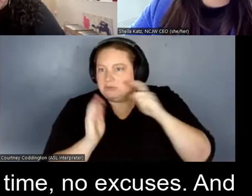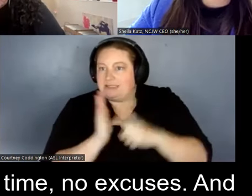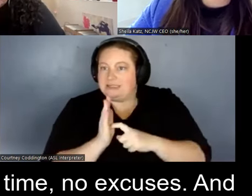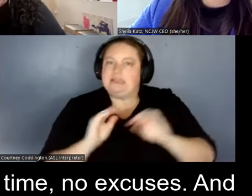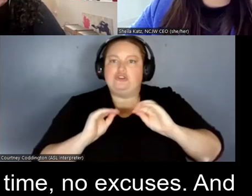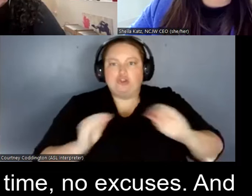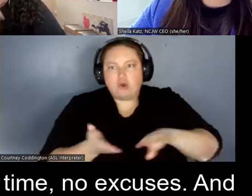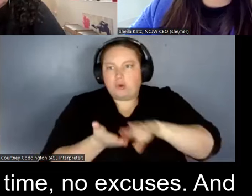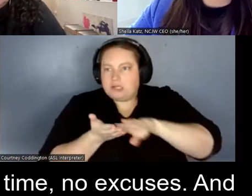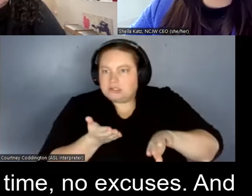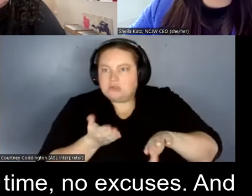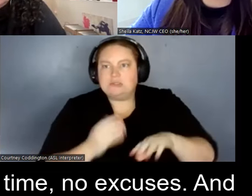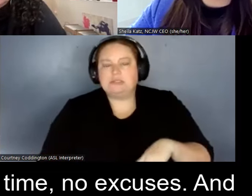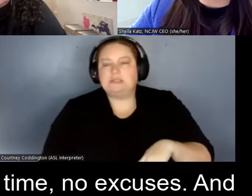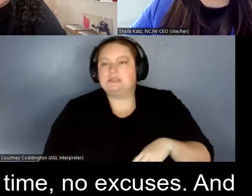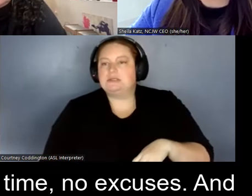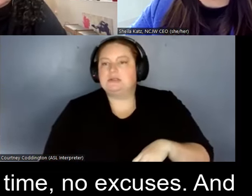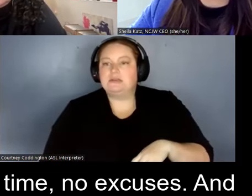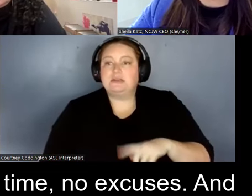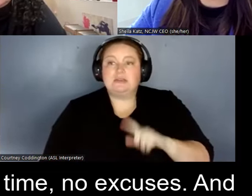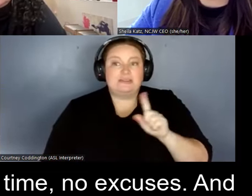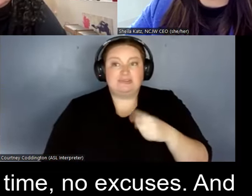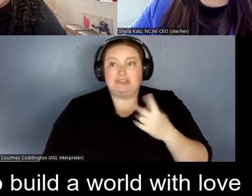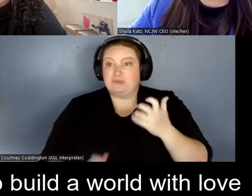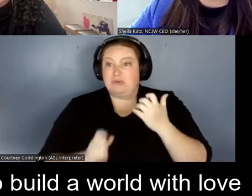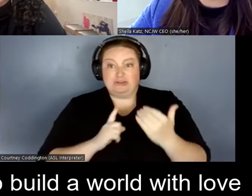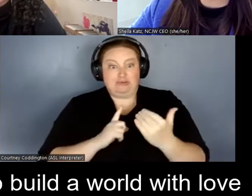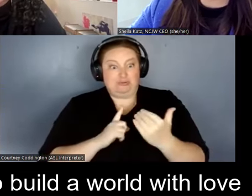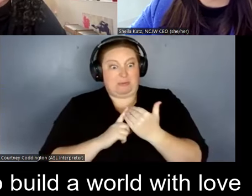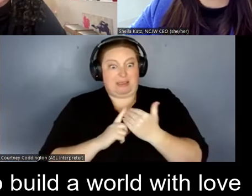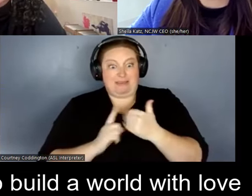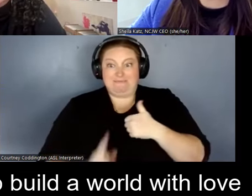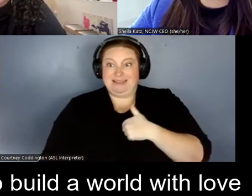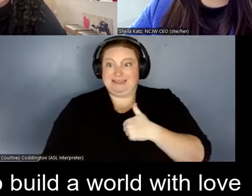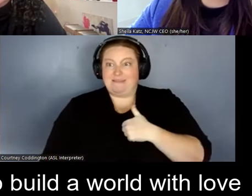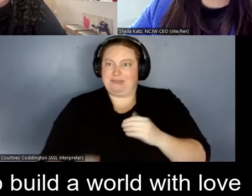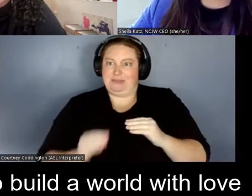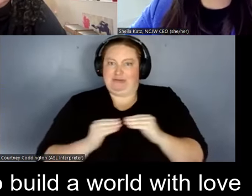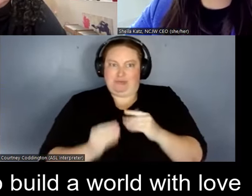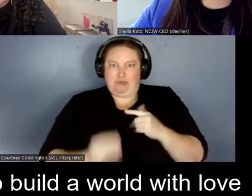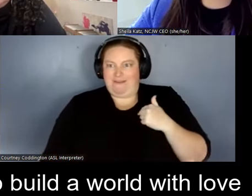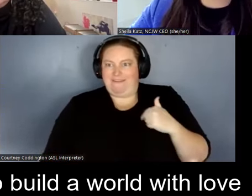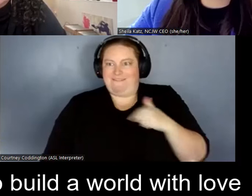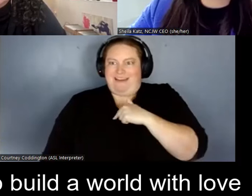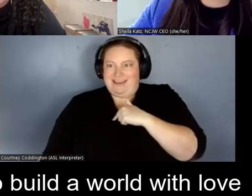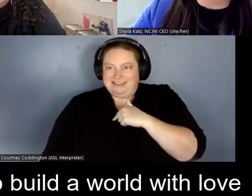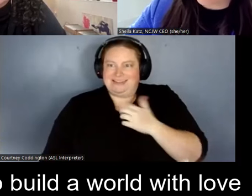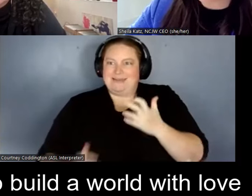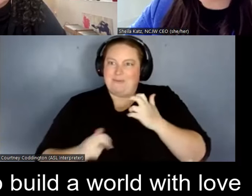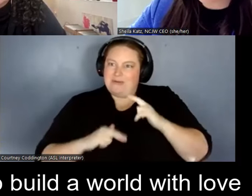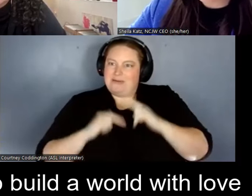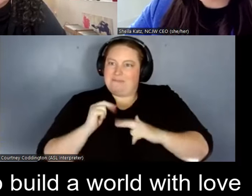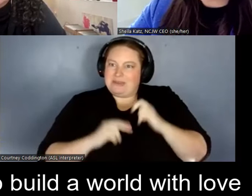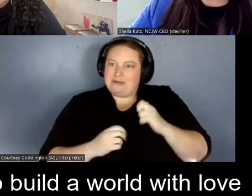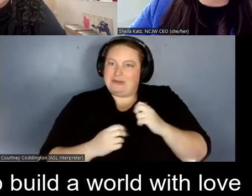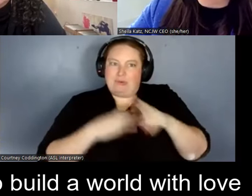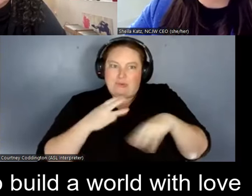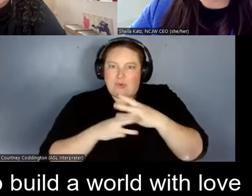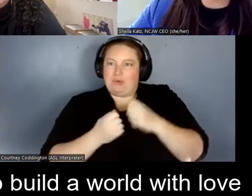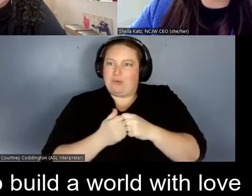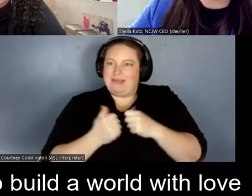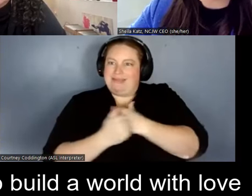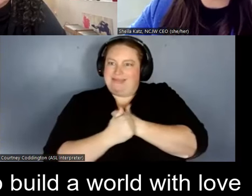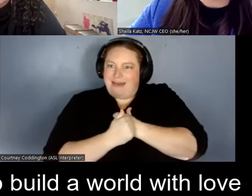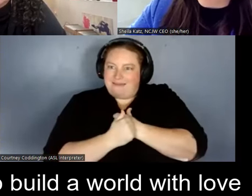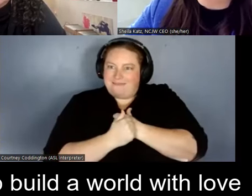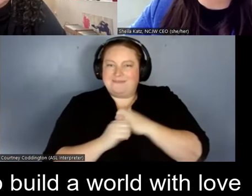excuses. And I'd just like to remind myself that there are more of us who want to build a world with love than there